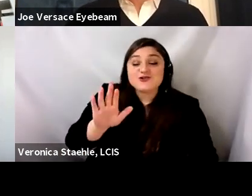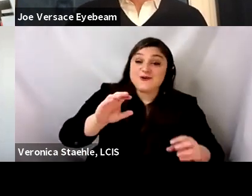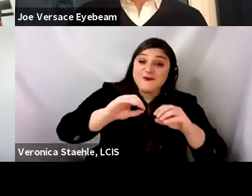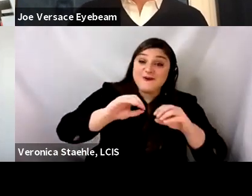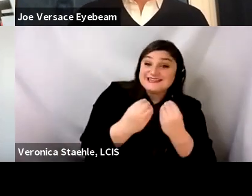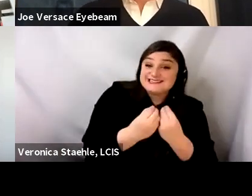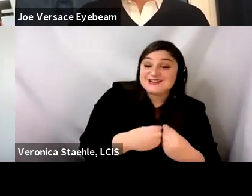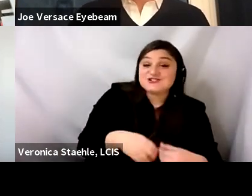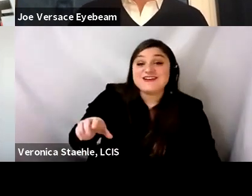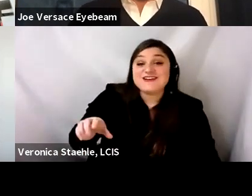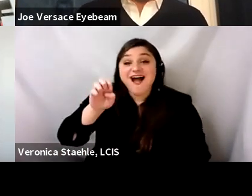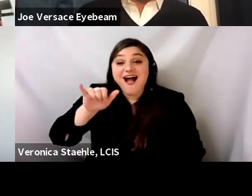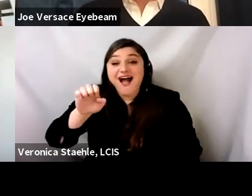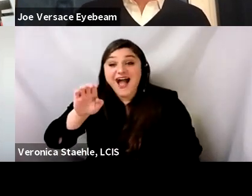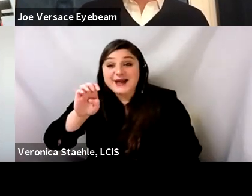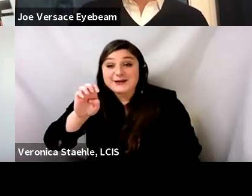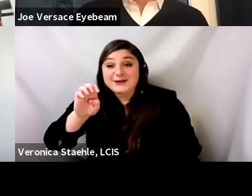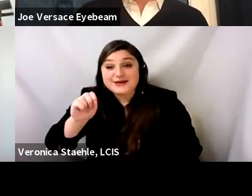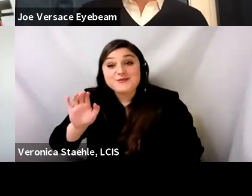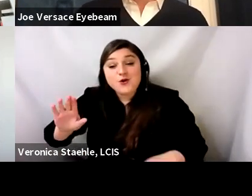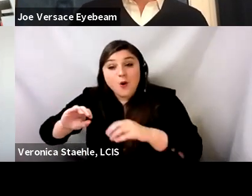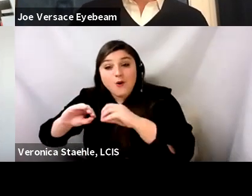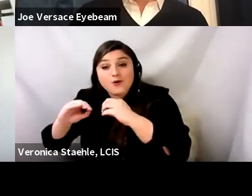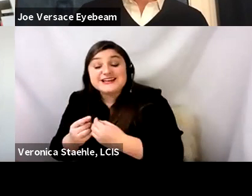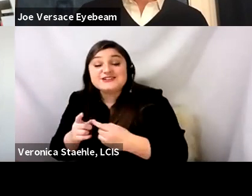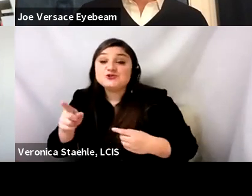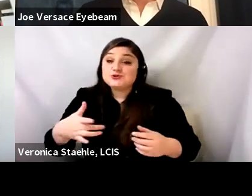you could, that a board member will describe. So